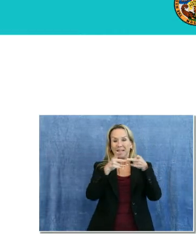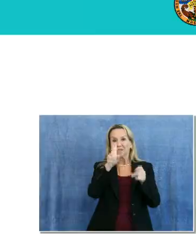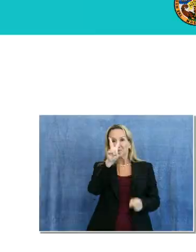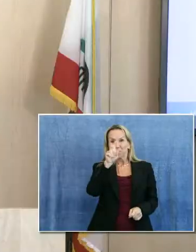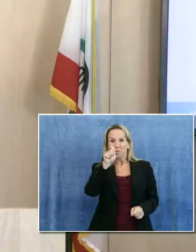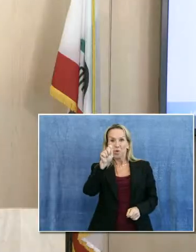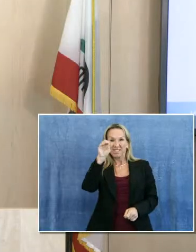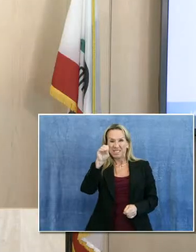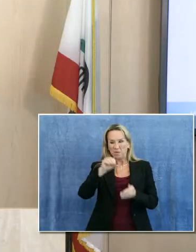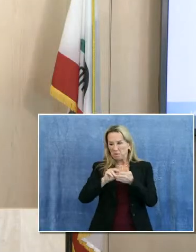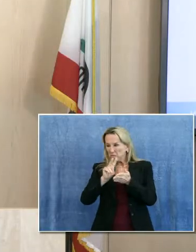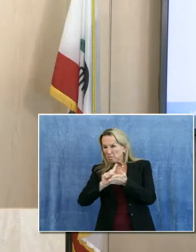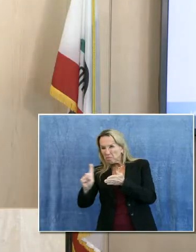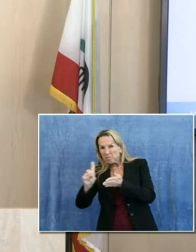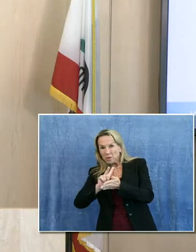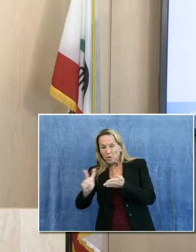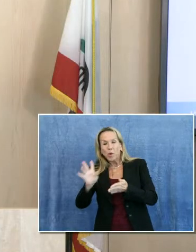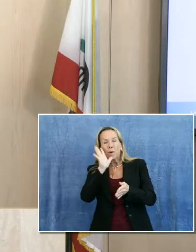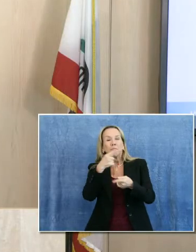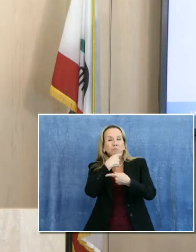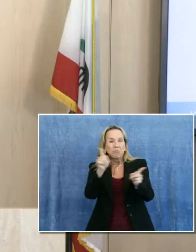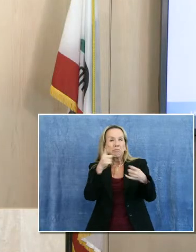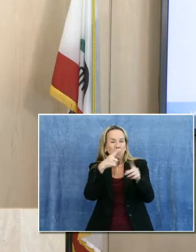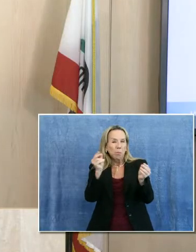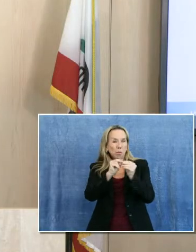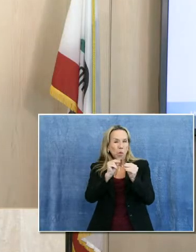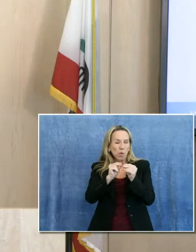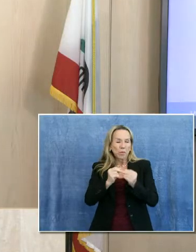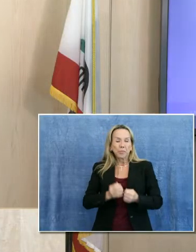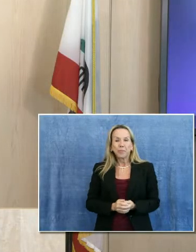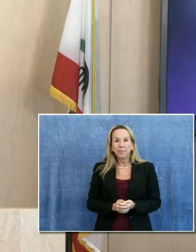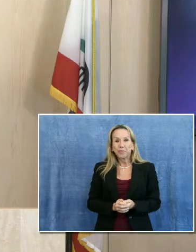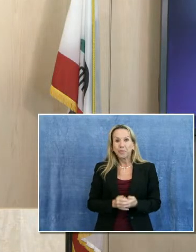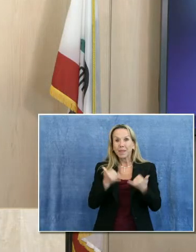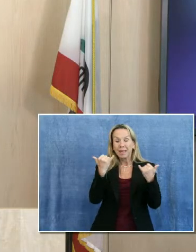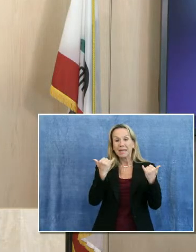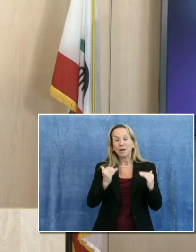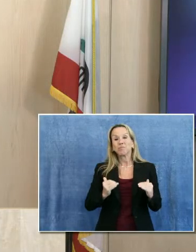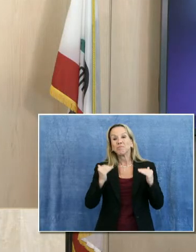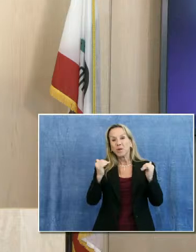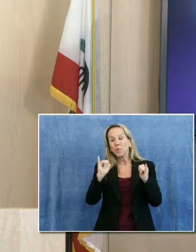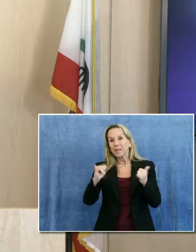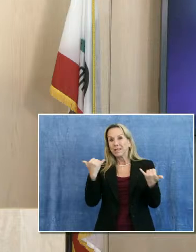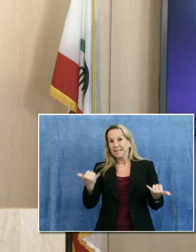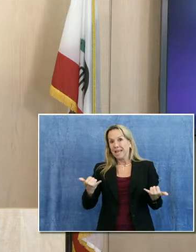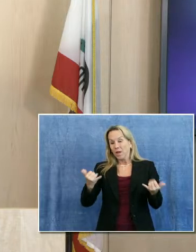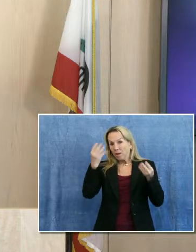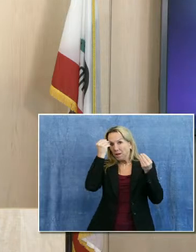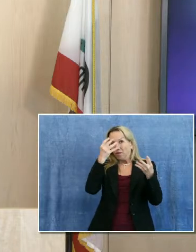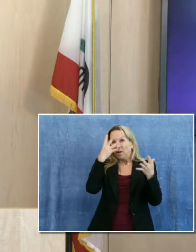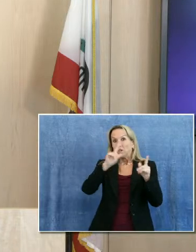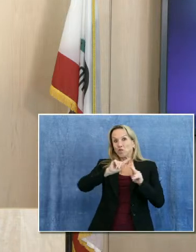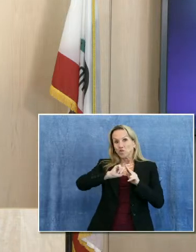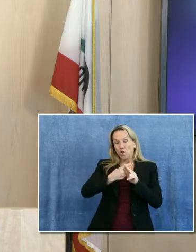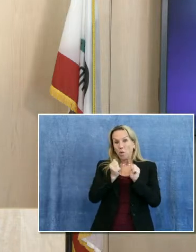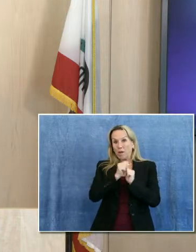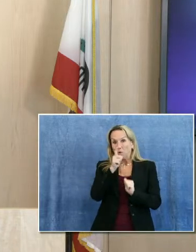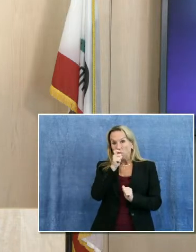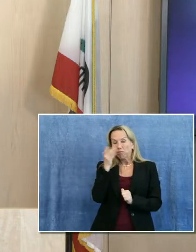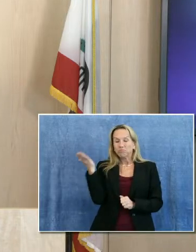weeks. We'll announce more information then. Now let's move on to our updates, starting with Supervisor Fletcher.